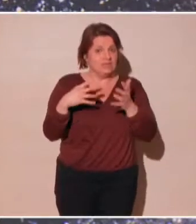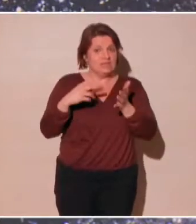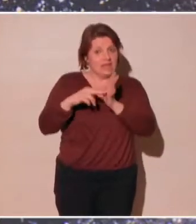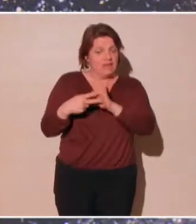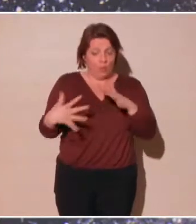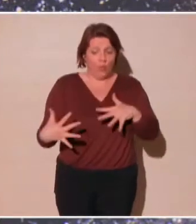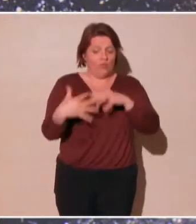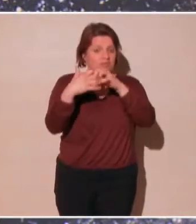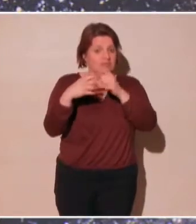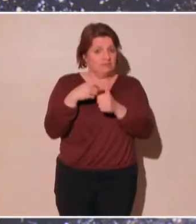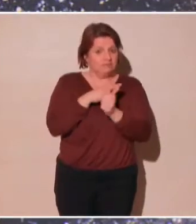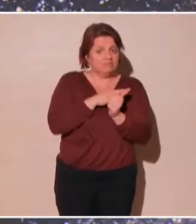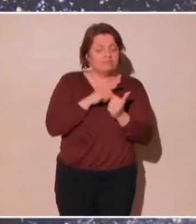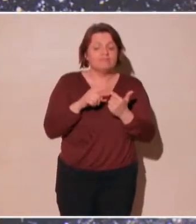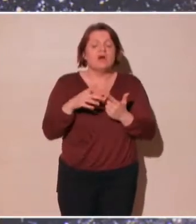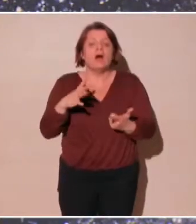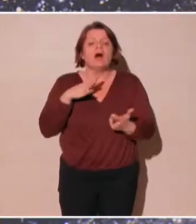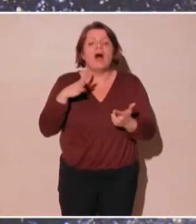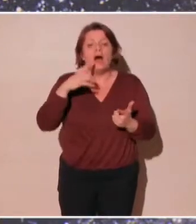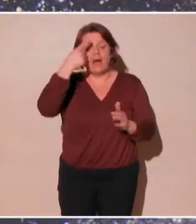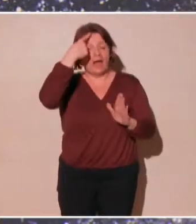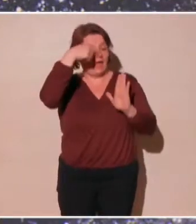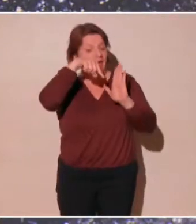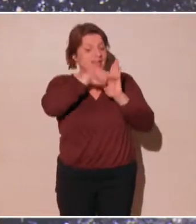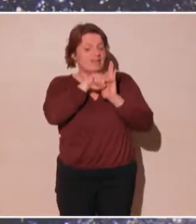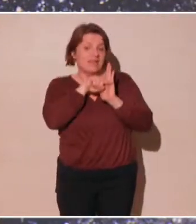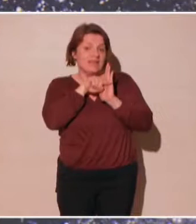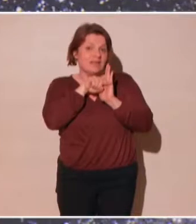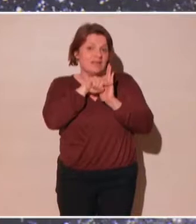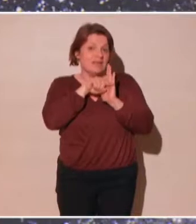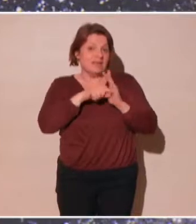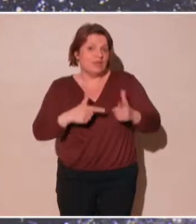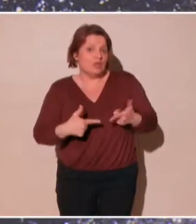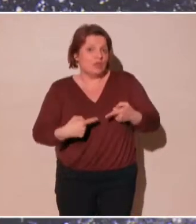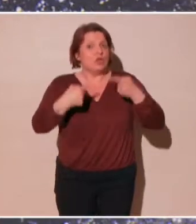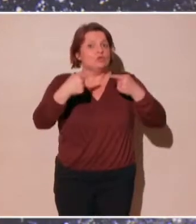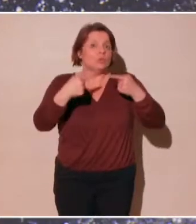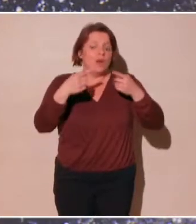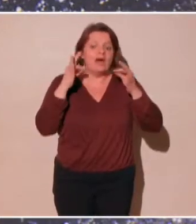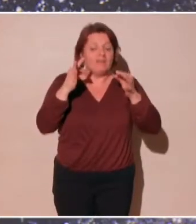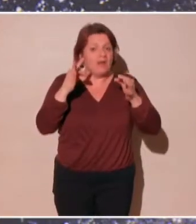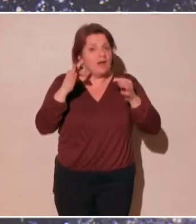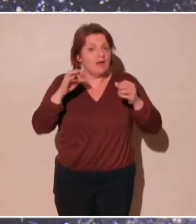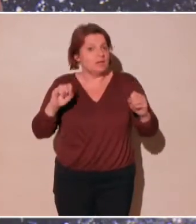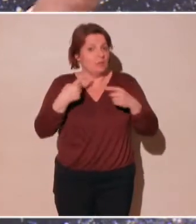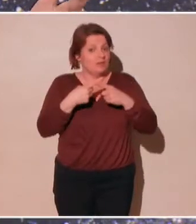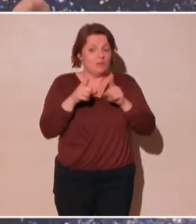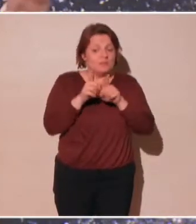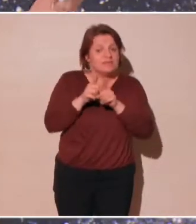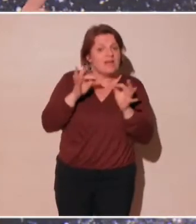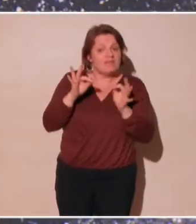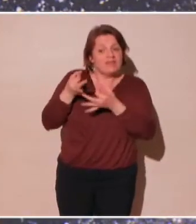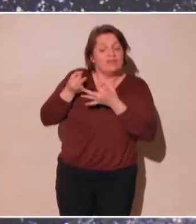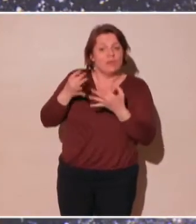Second is a certain conflict geographically speaking, and then